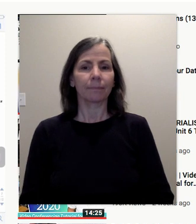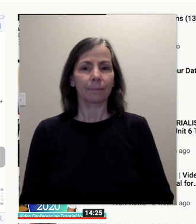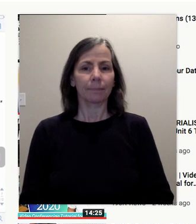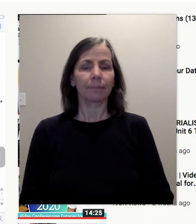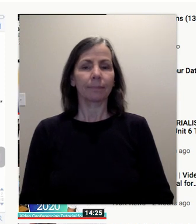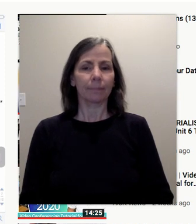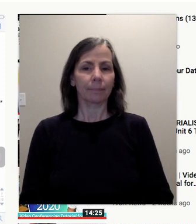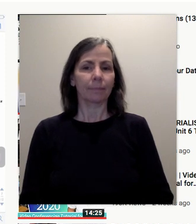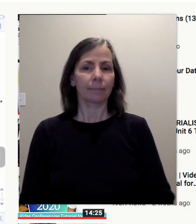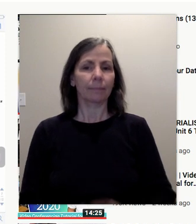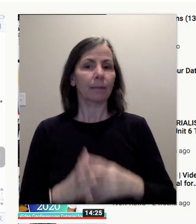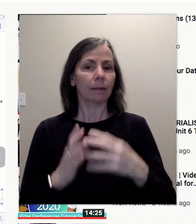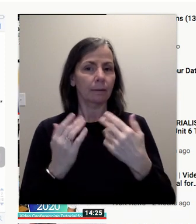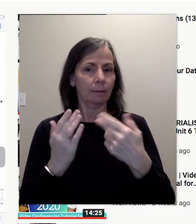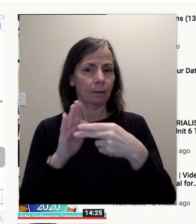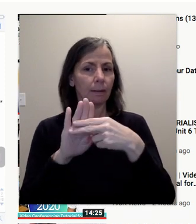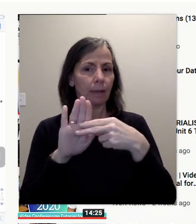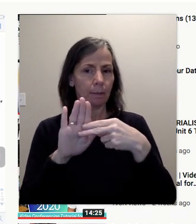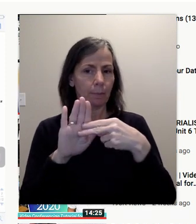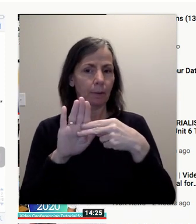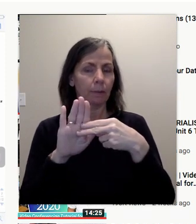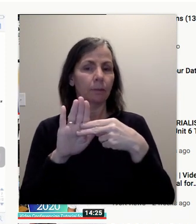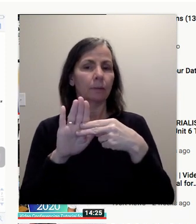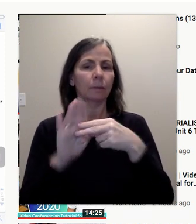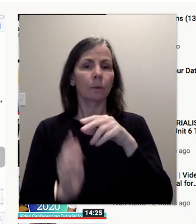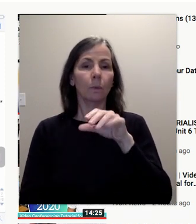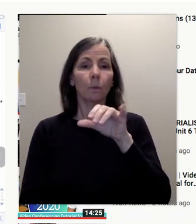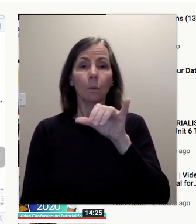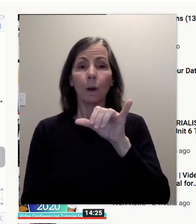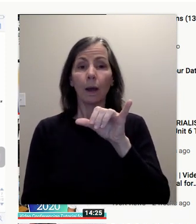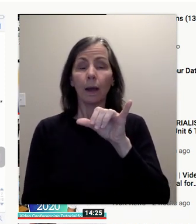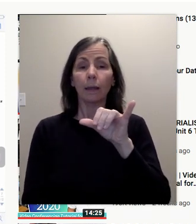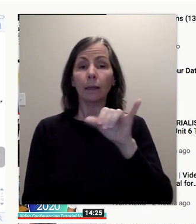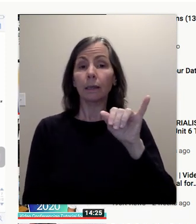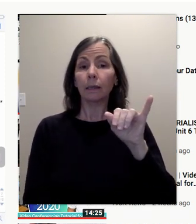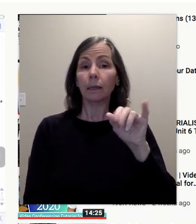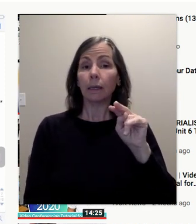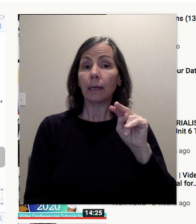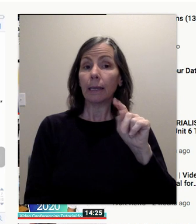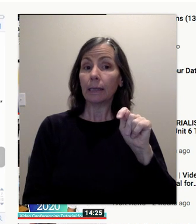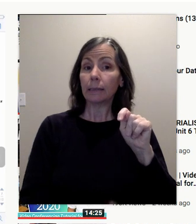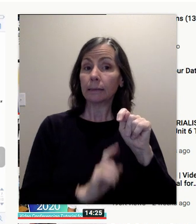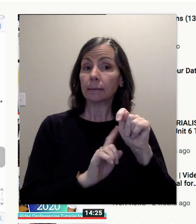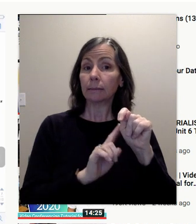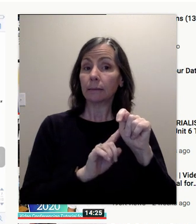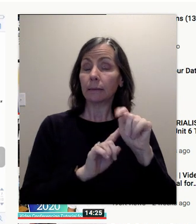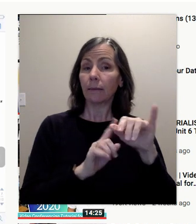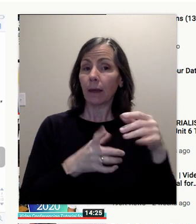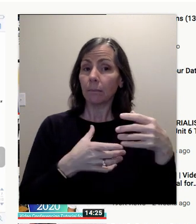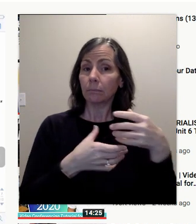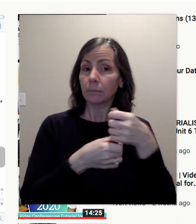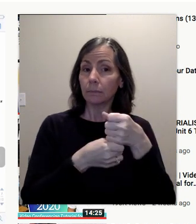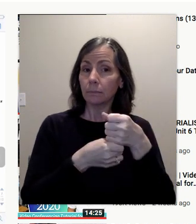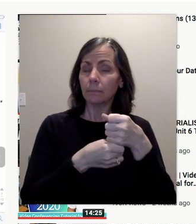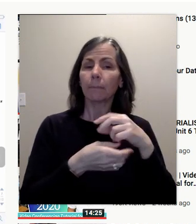y-intercept happens when x equals 0.